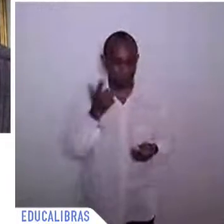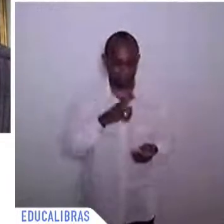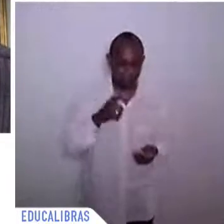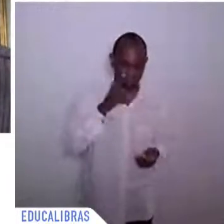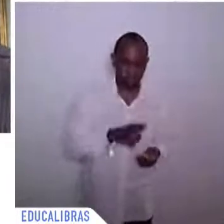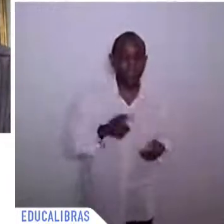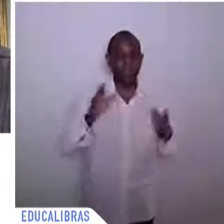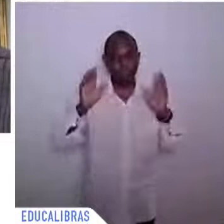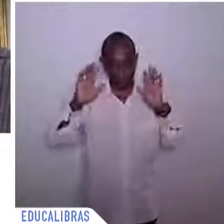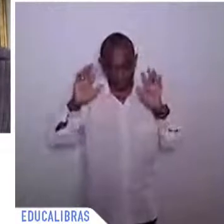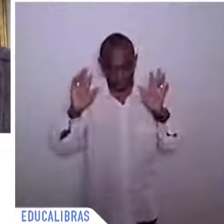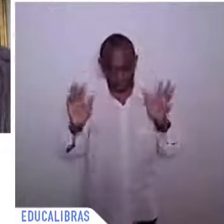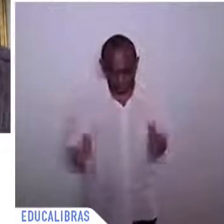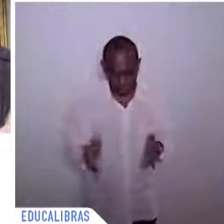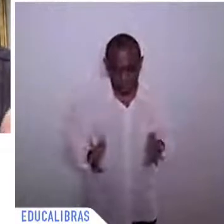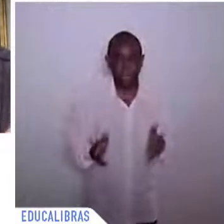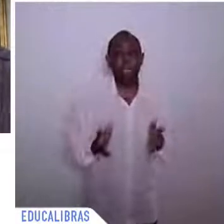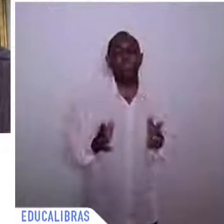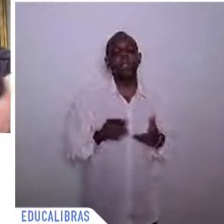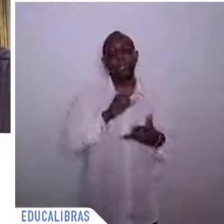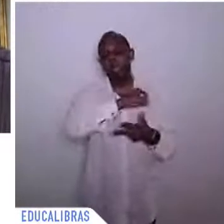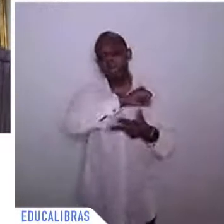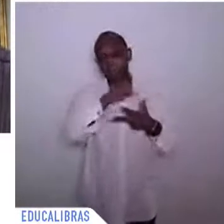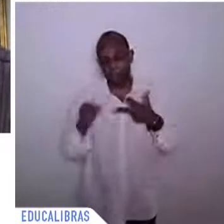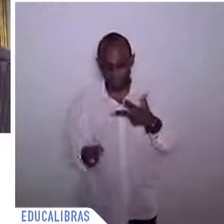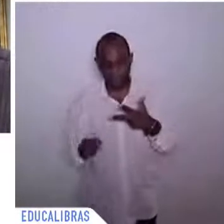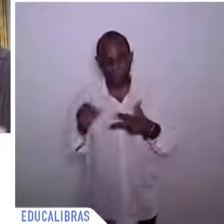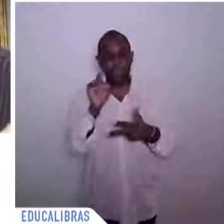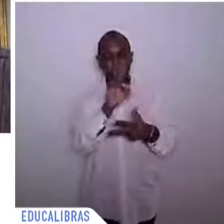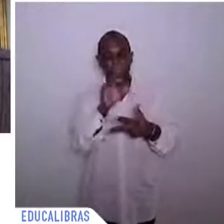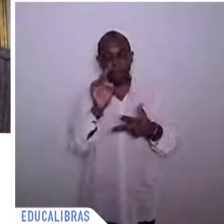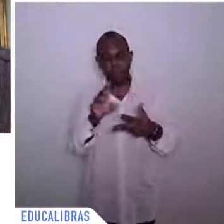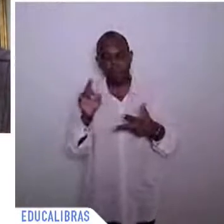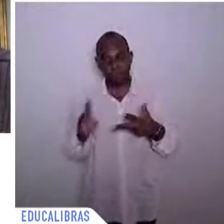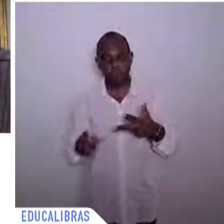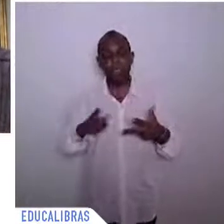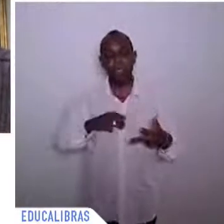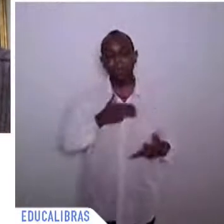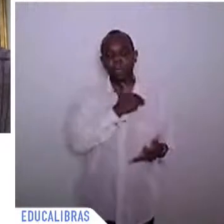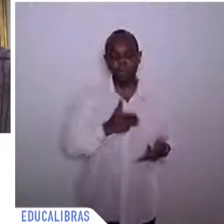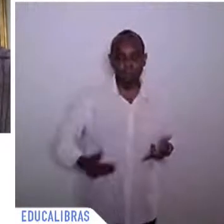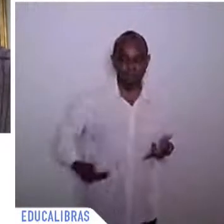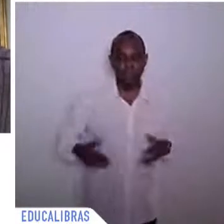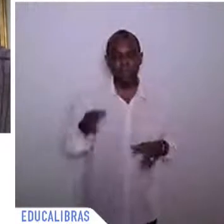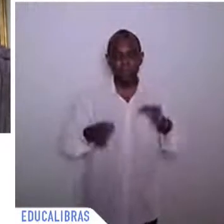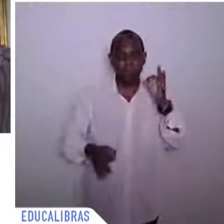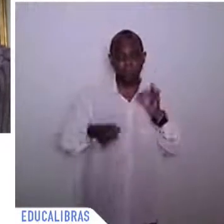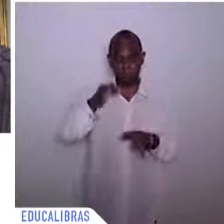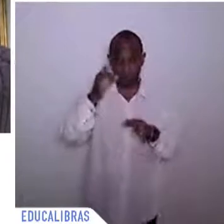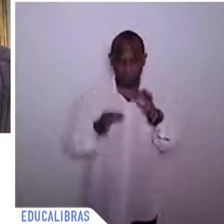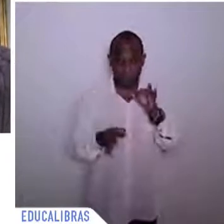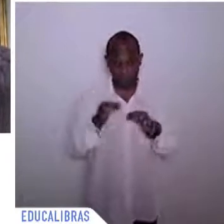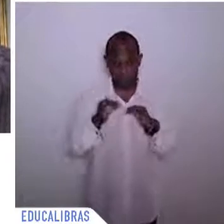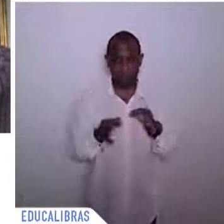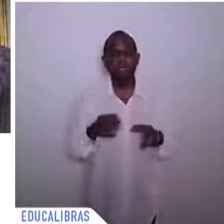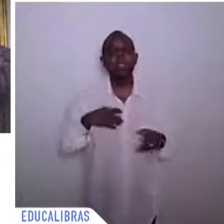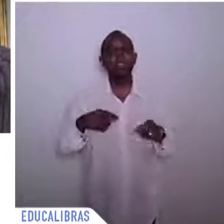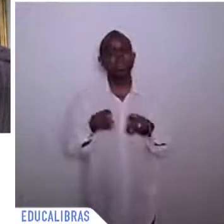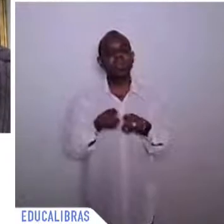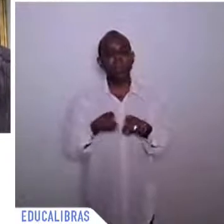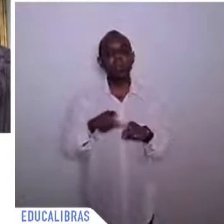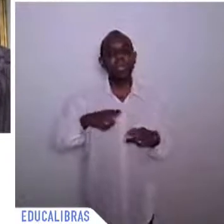jurist and university professor, to this panel today, who has a deep knowledge of the institutions that make up our